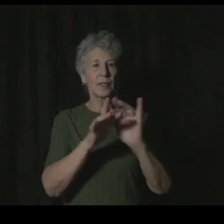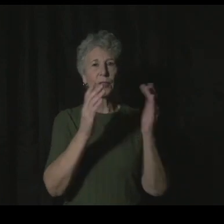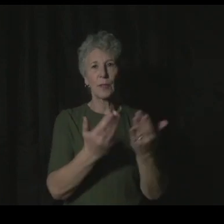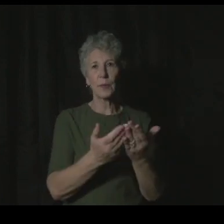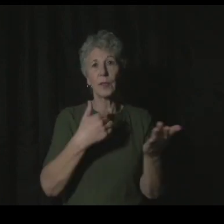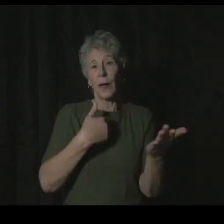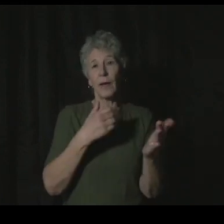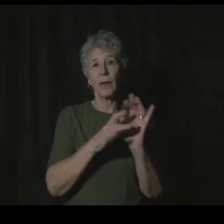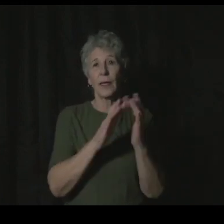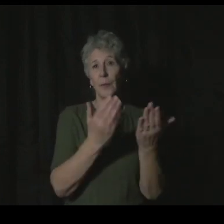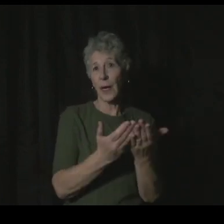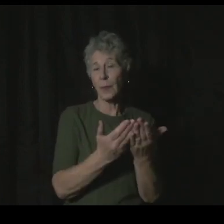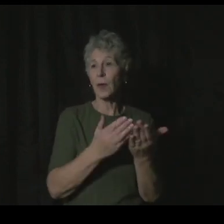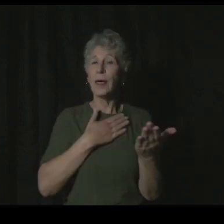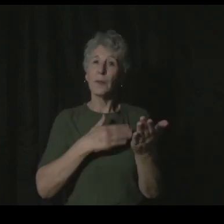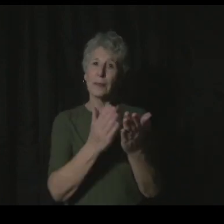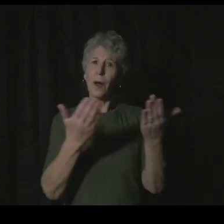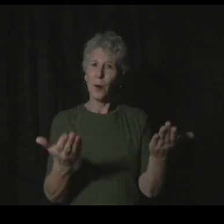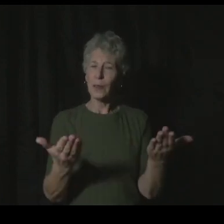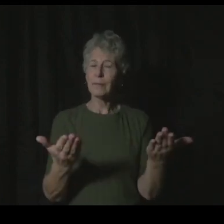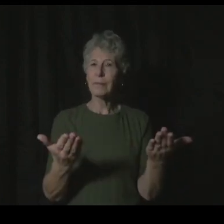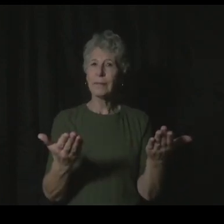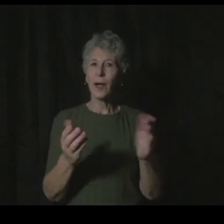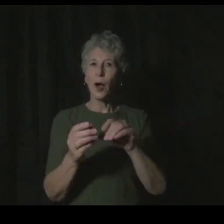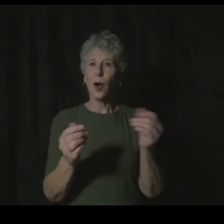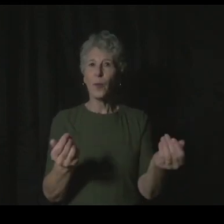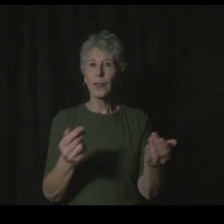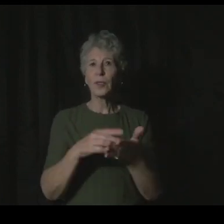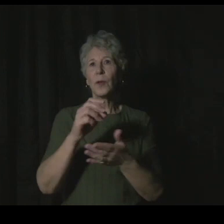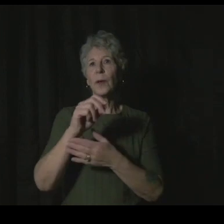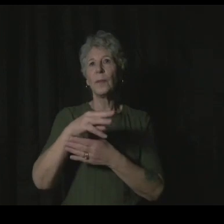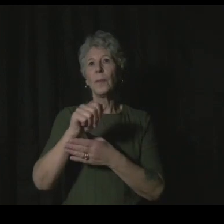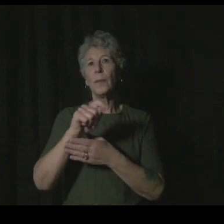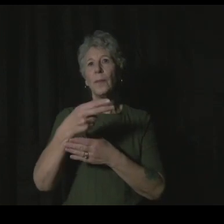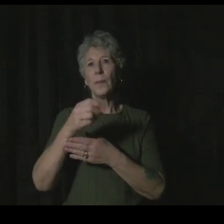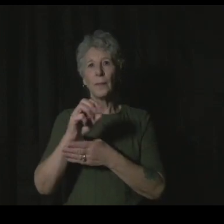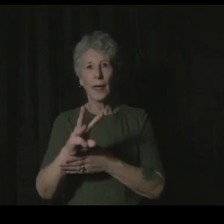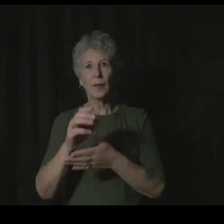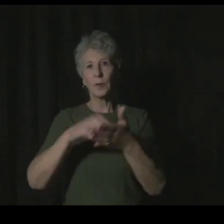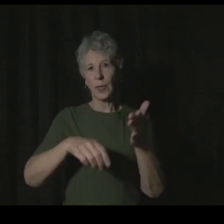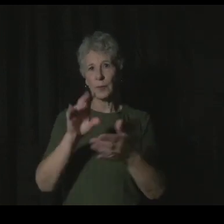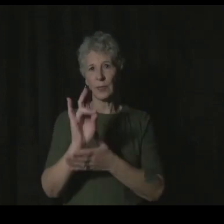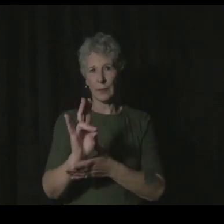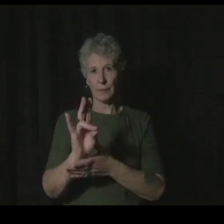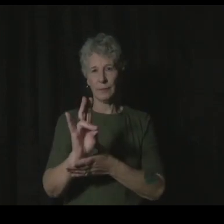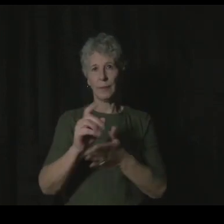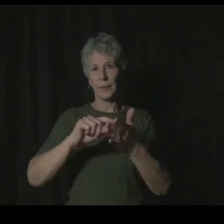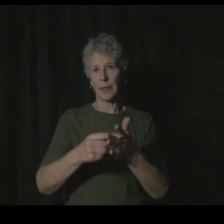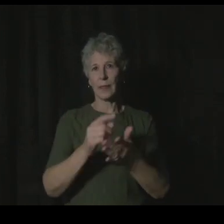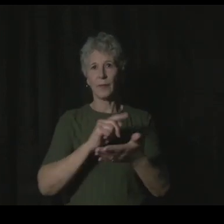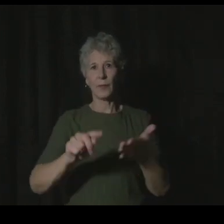maybe one on a device, I would encourage you to go to Matthew chapter 7. Matthew chapter 7, beginning with